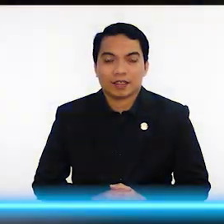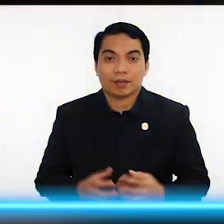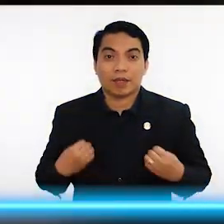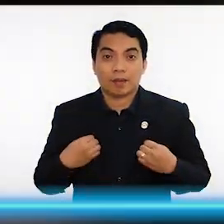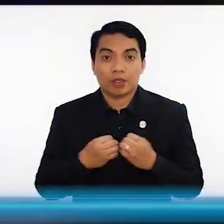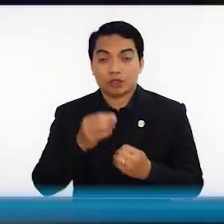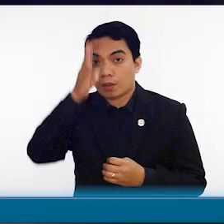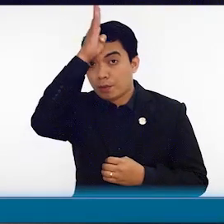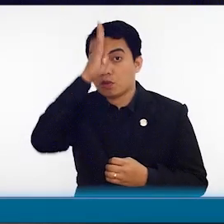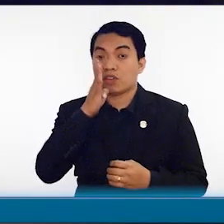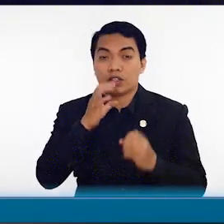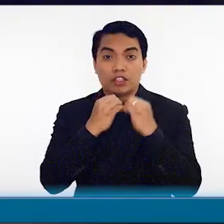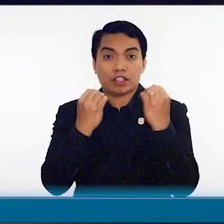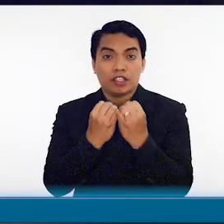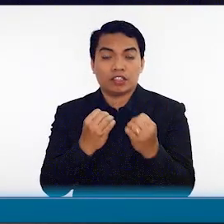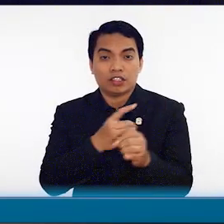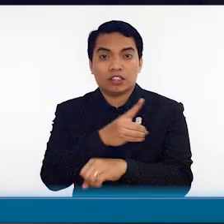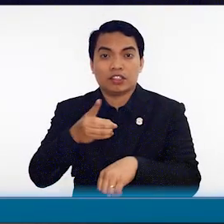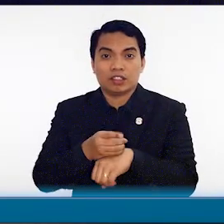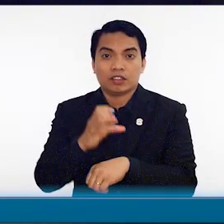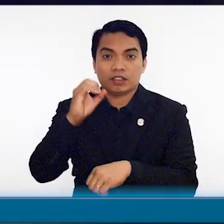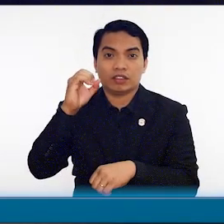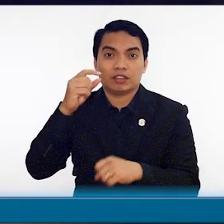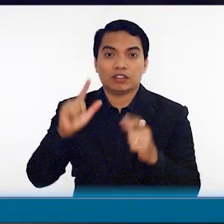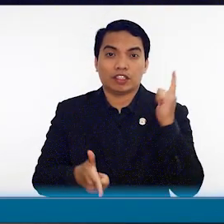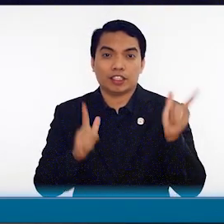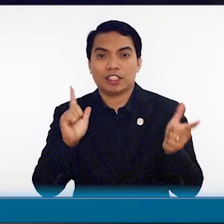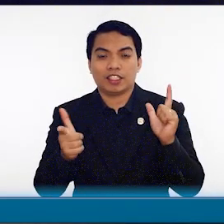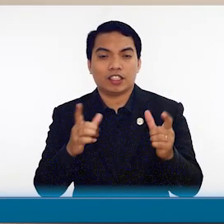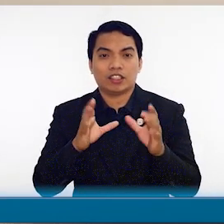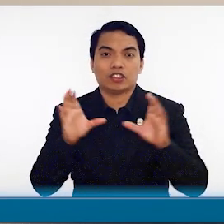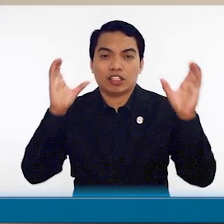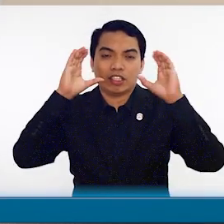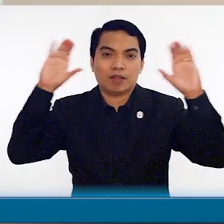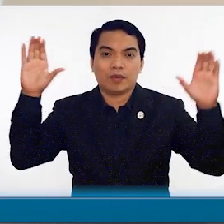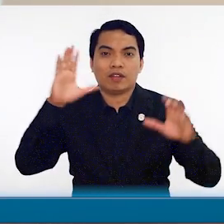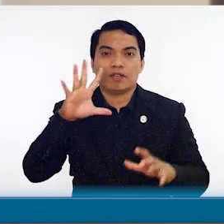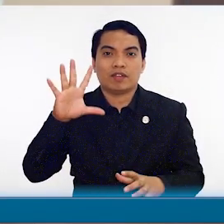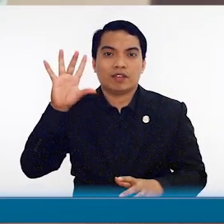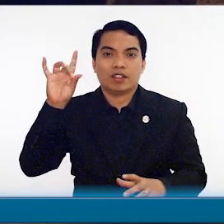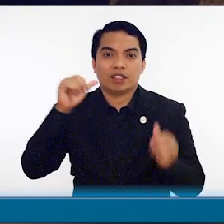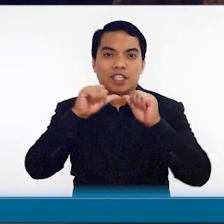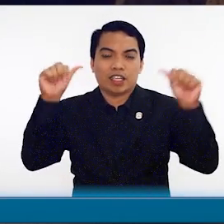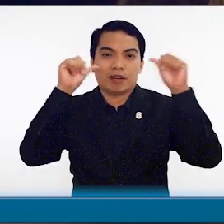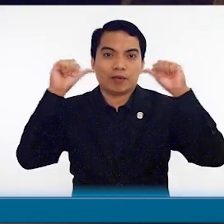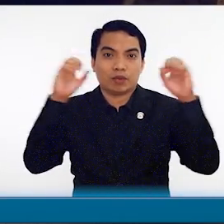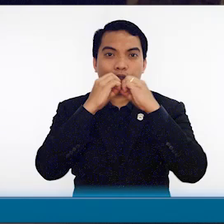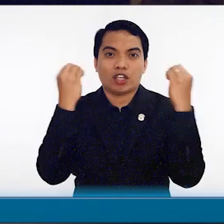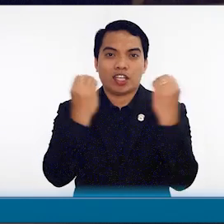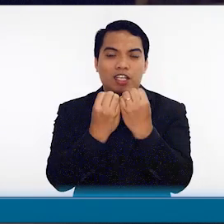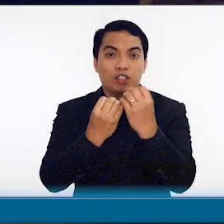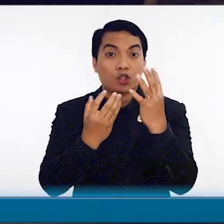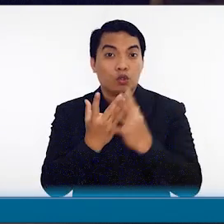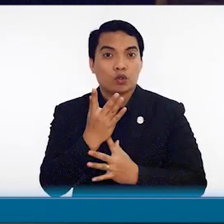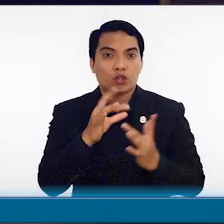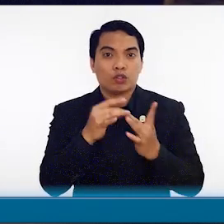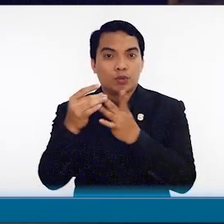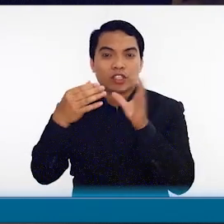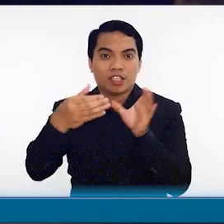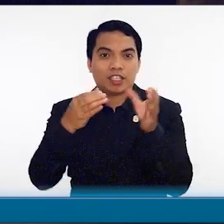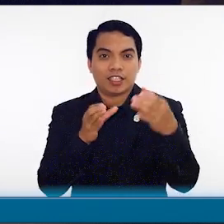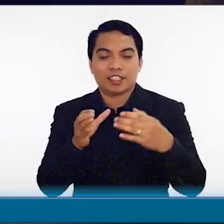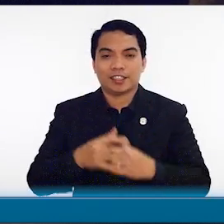Members of the Buklod in the District of Calgary celebrate the 58th anniversary of their organization through a